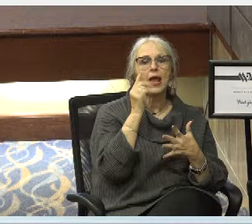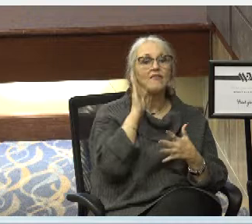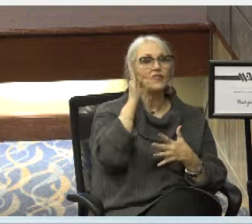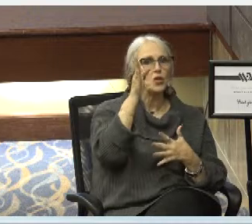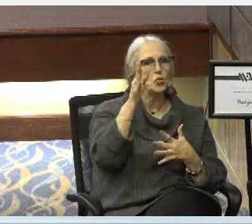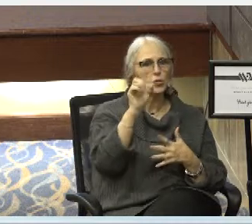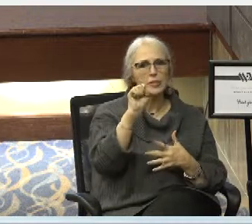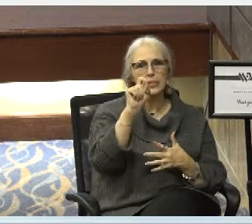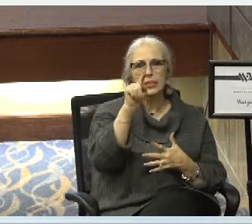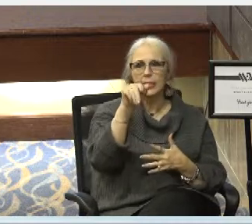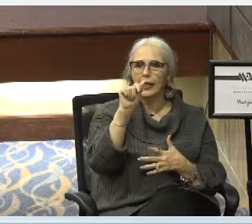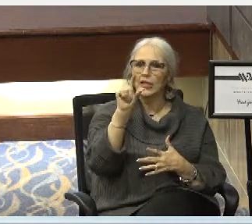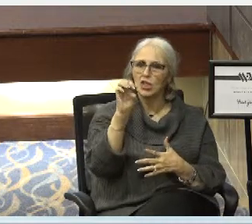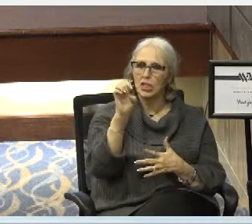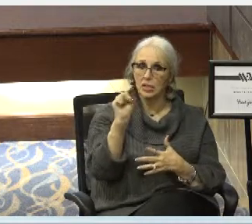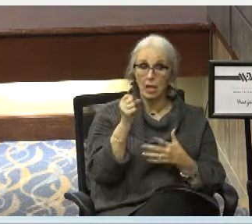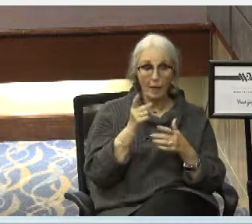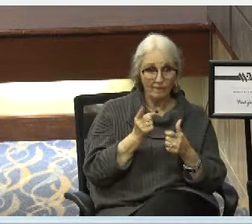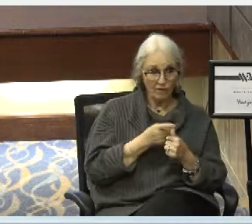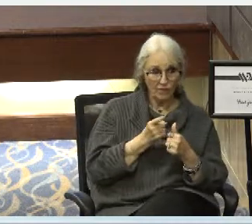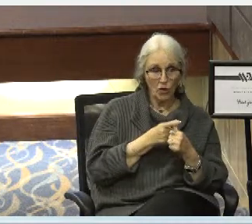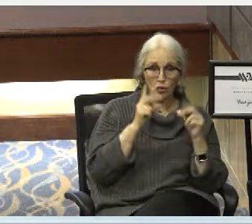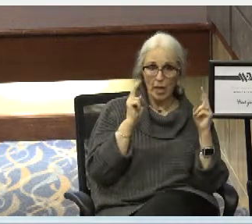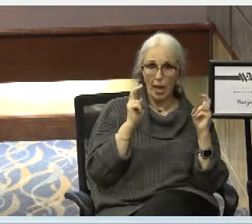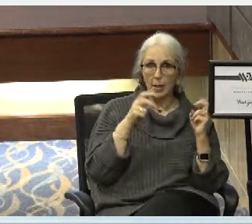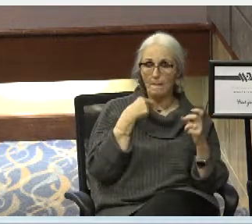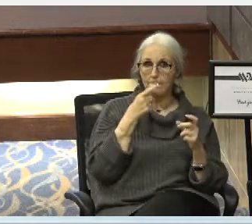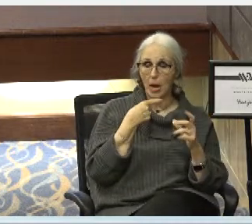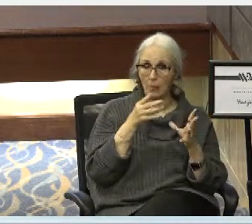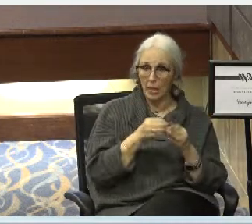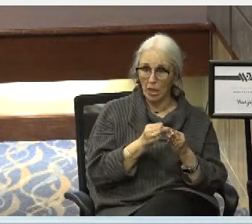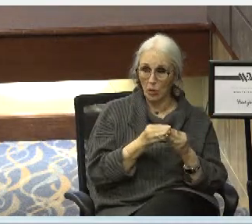All right, so the first item is the public hearing